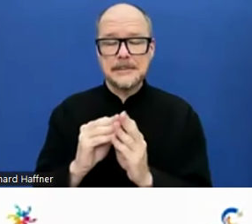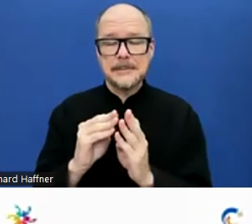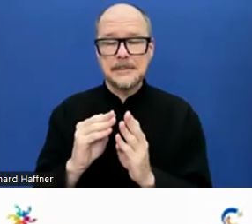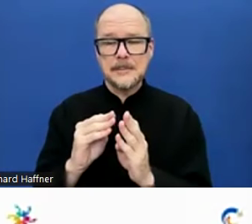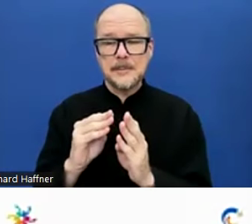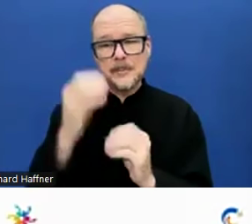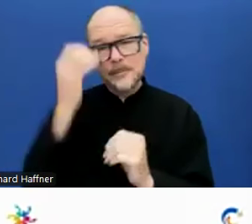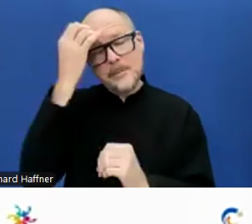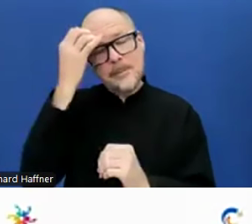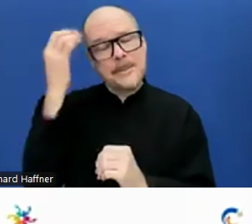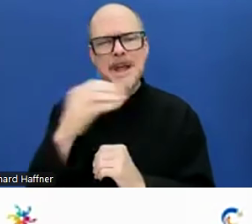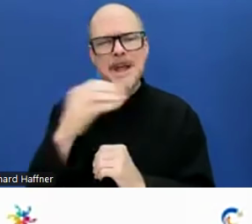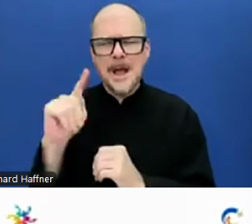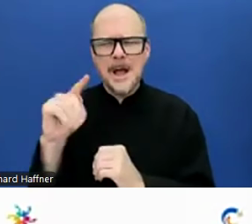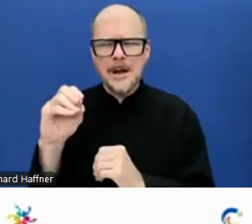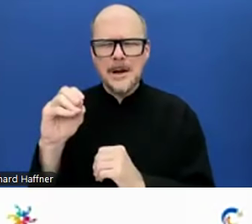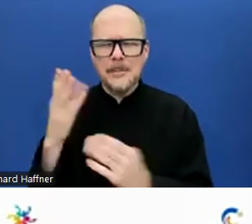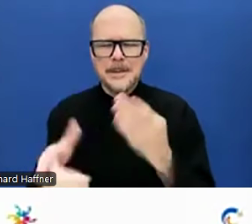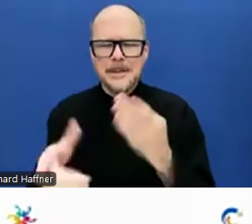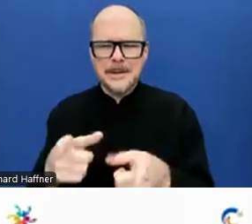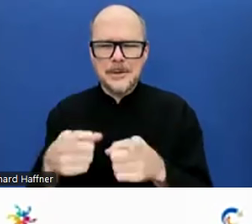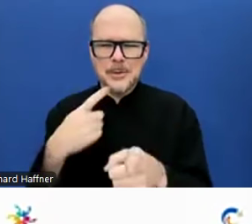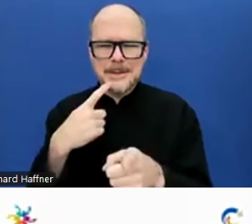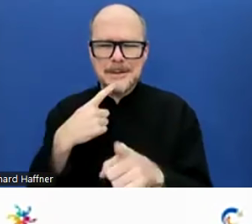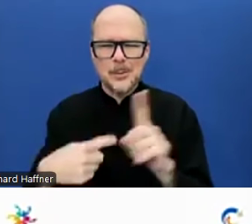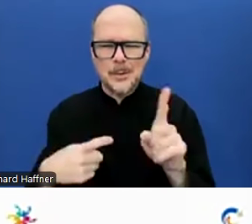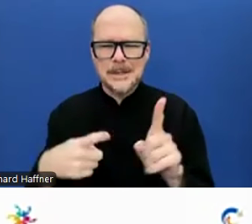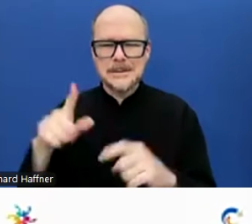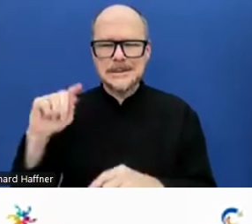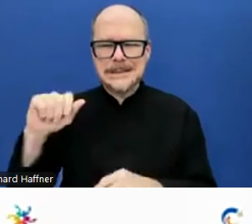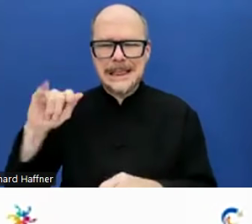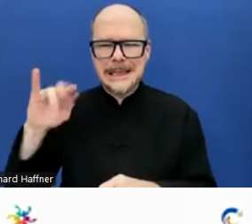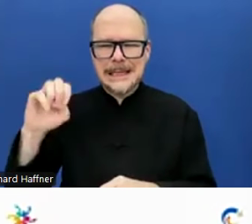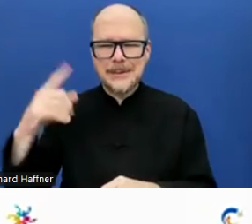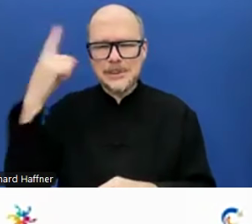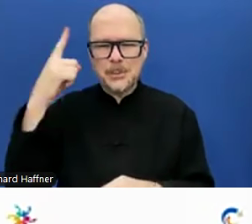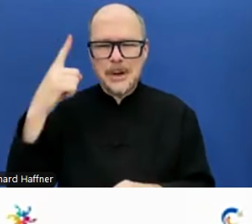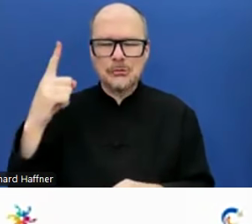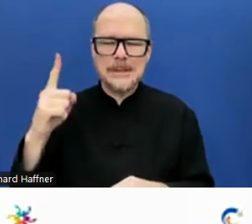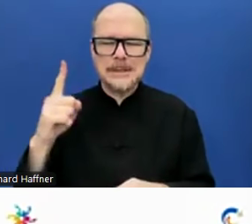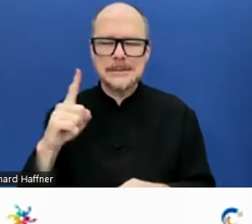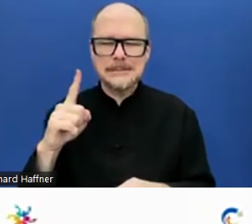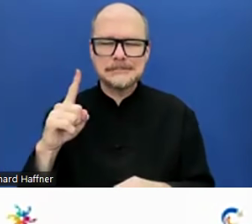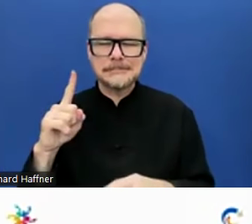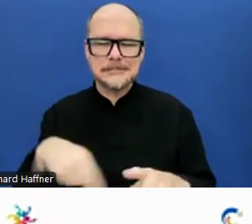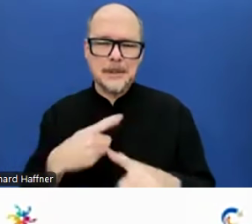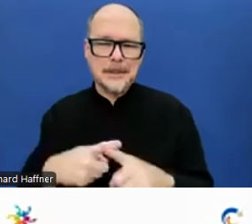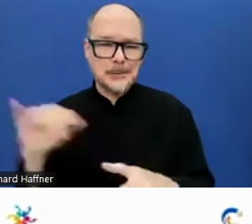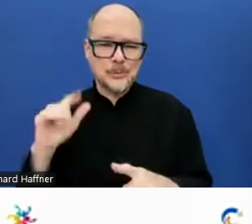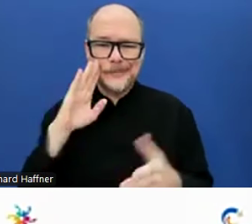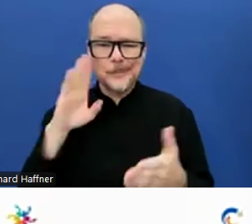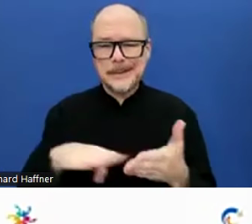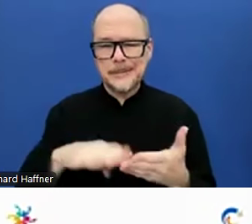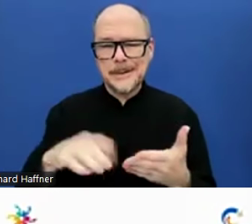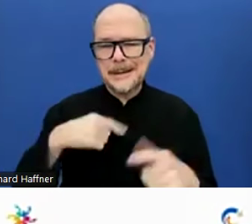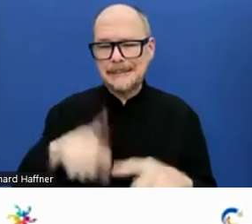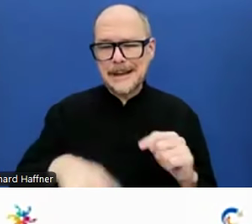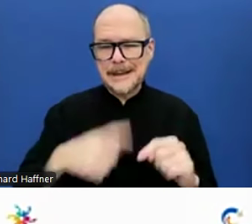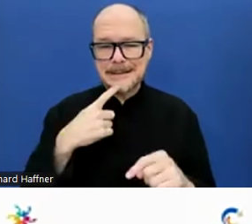And Otto, you might be sort of getting at what Talene was wondering out loud about too. I mean, I forgive me, I can't just